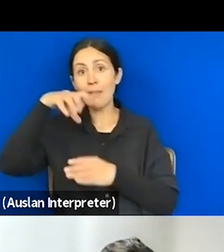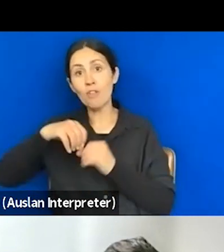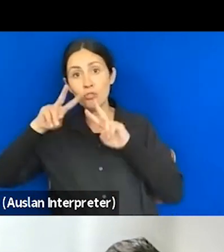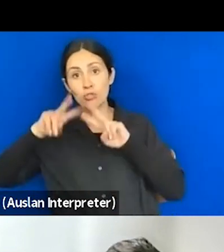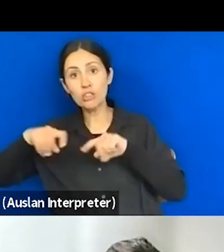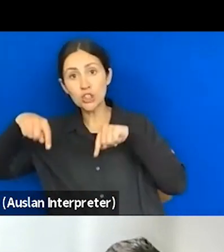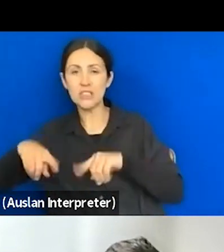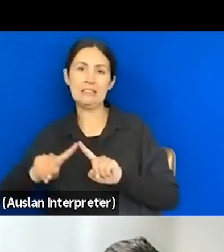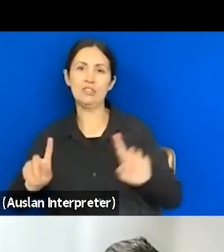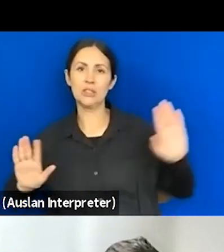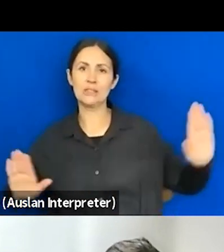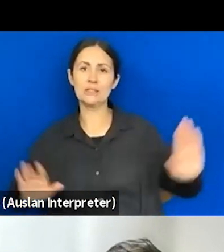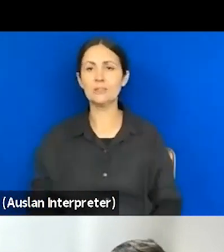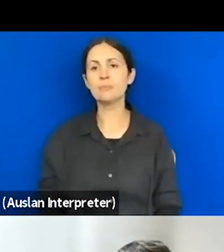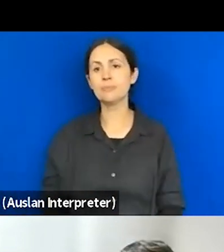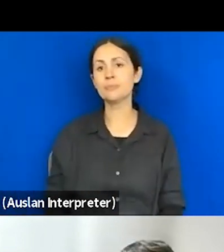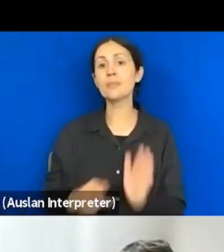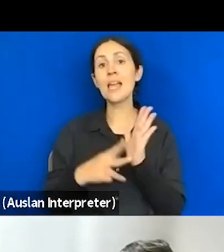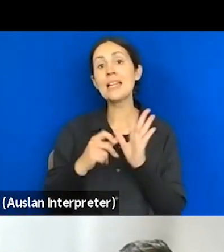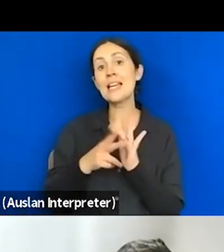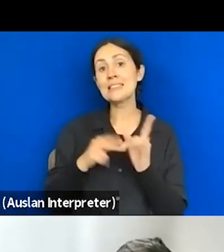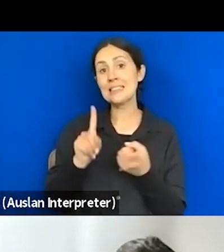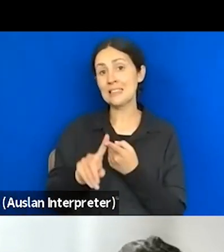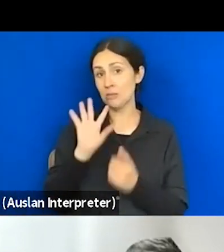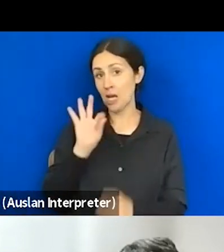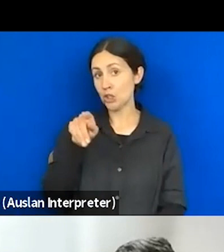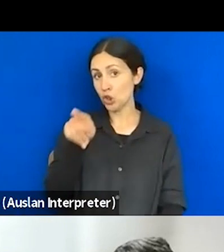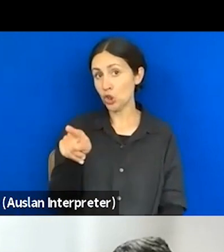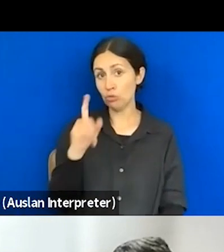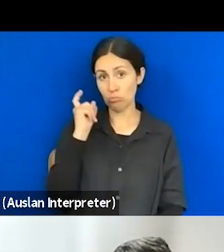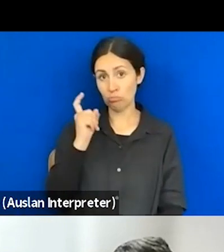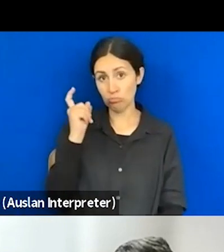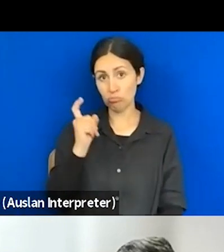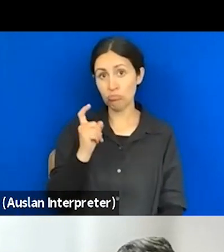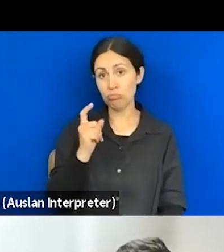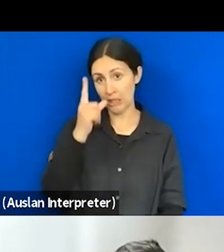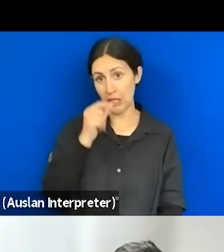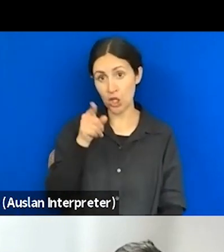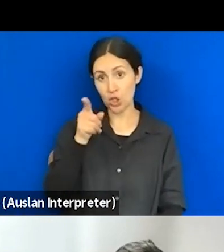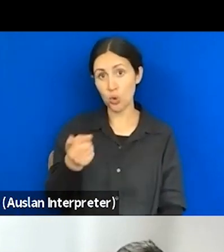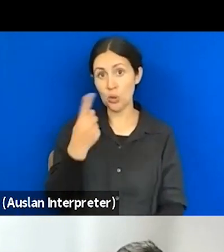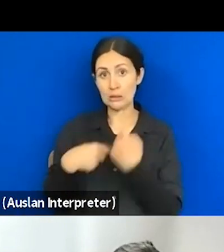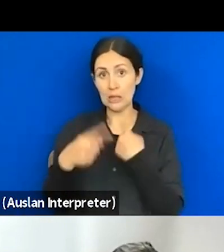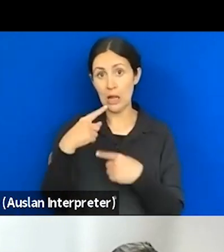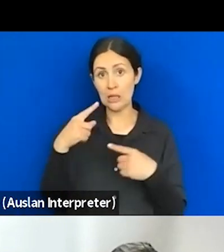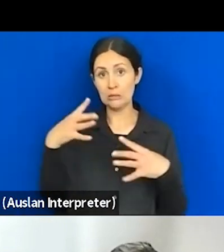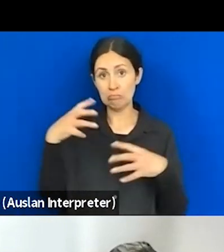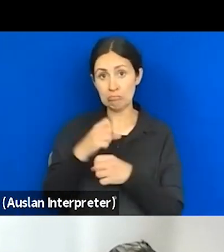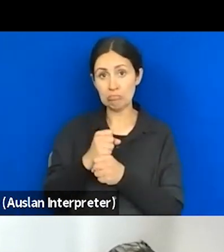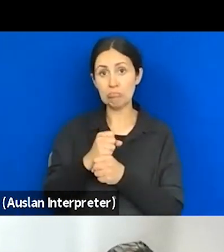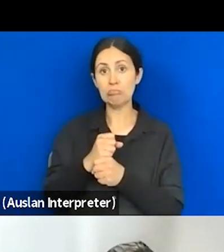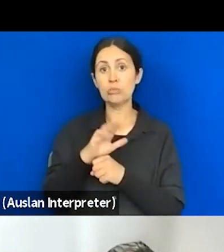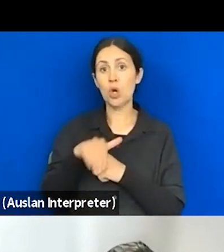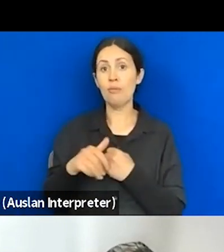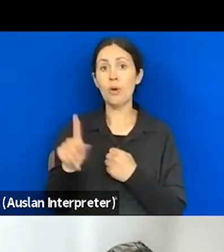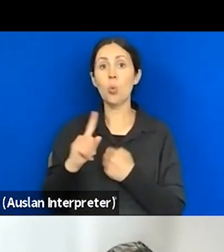Jonathan. Nadine, over to you. I wonder if you'd like to just give us an overview of this session and where you think we'll be